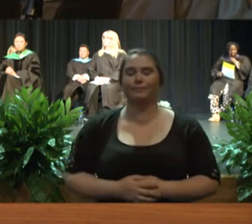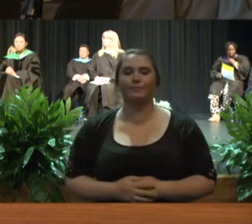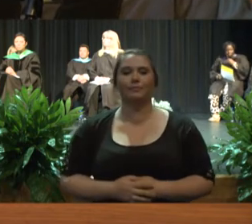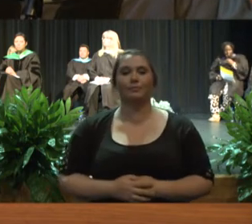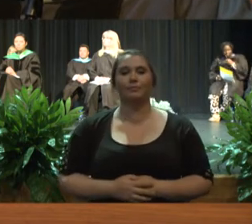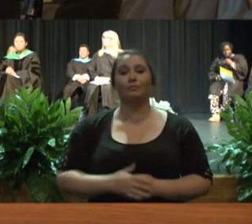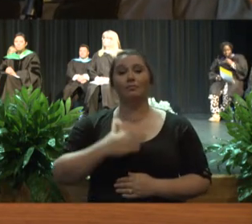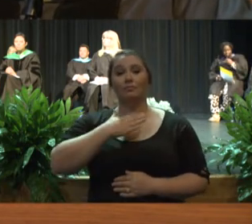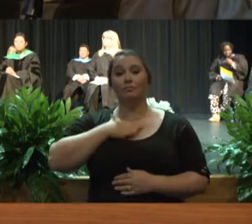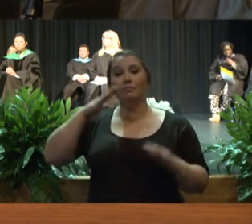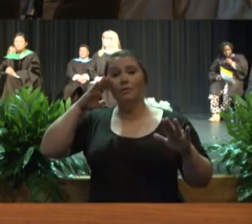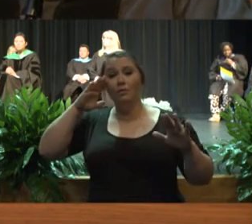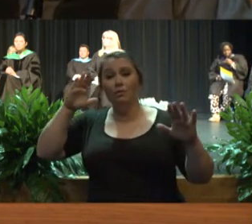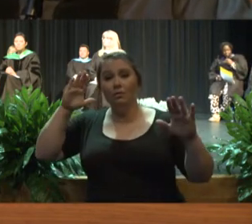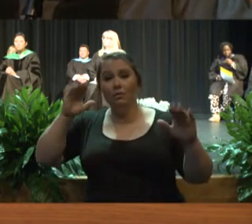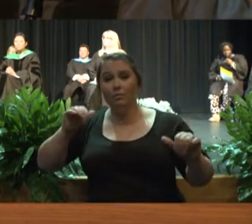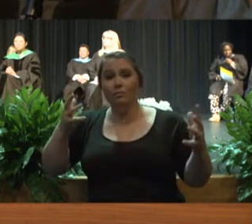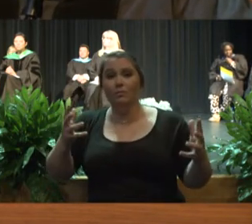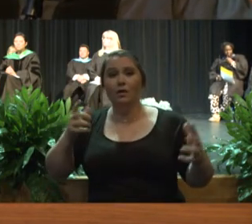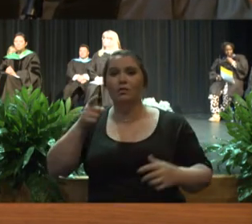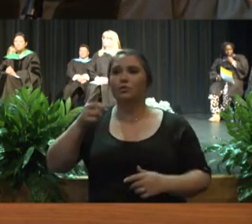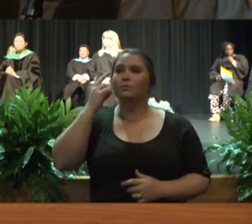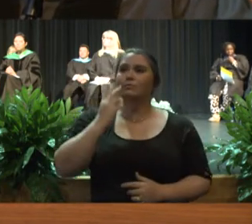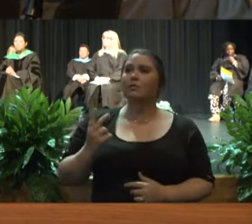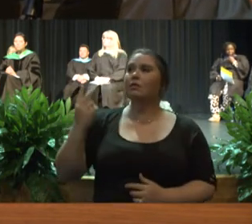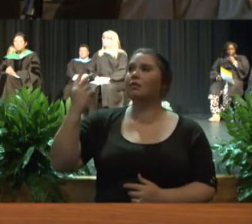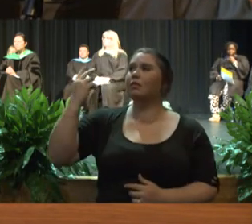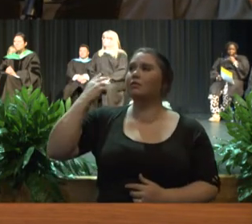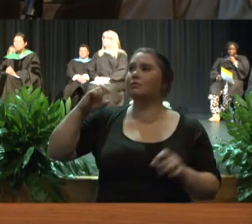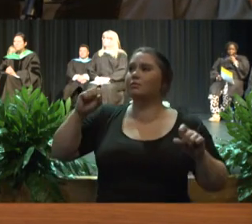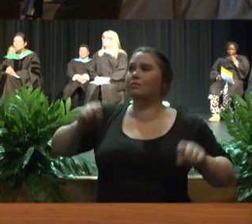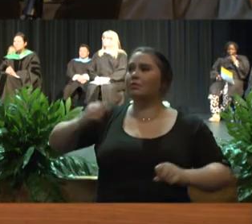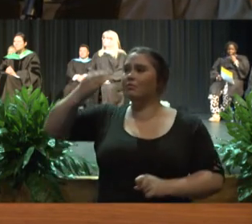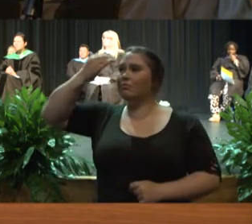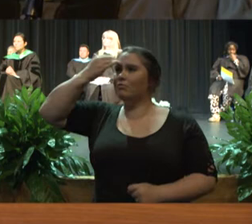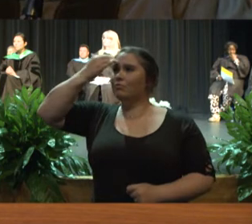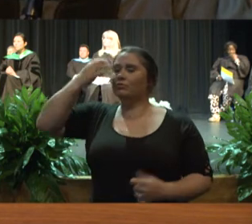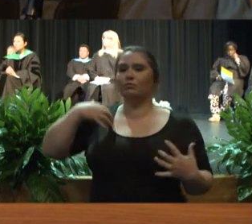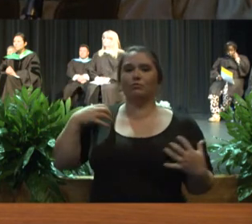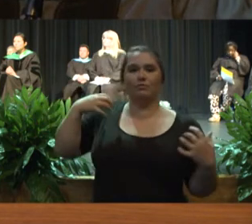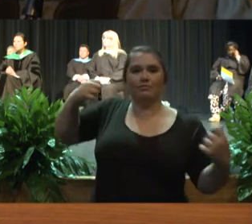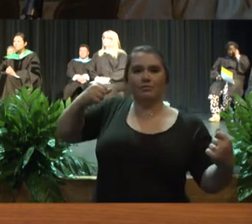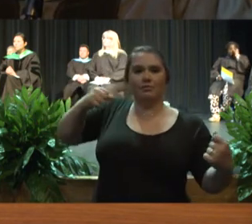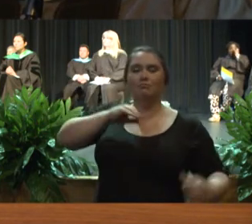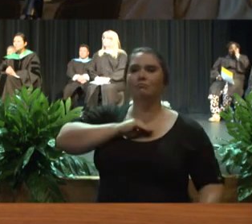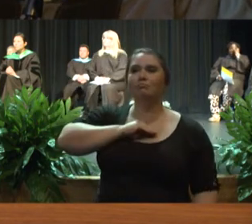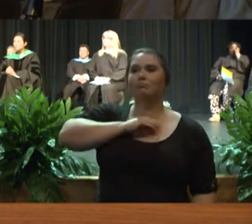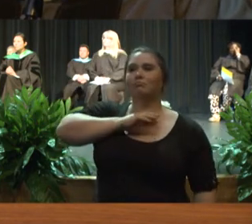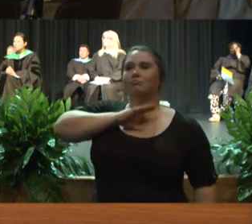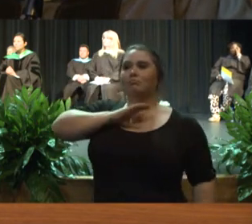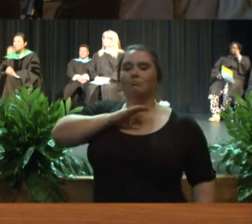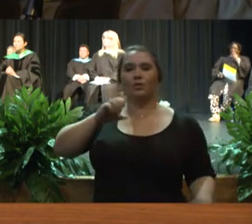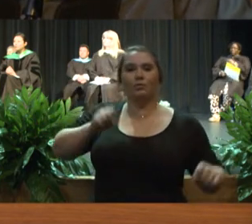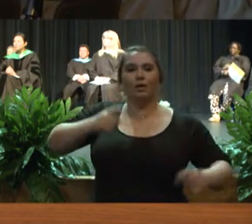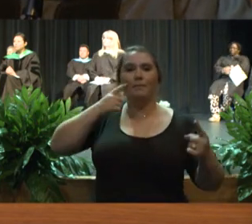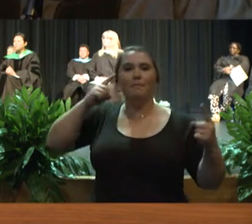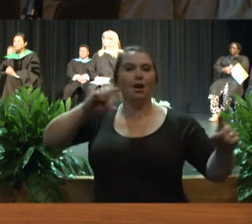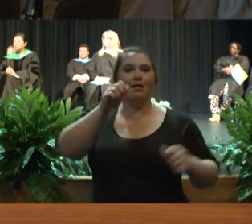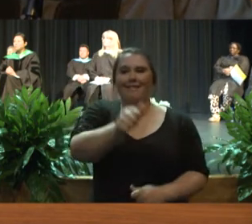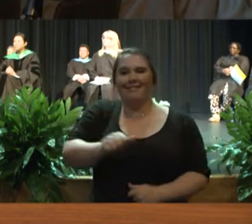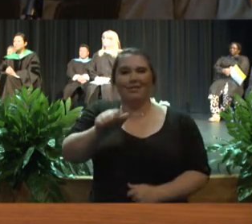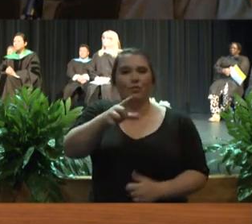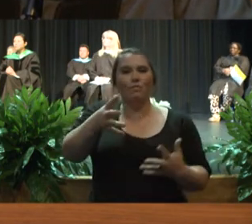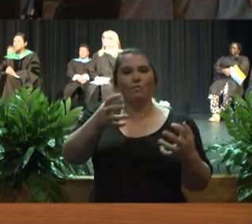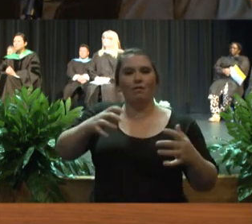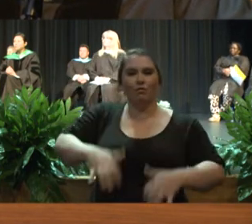my greatest hope that you will carry with you the confidence and the knowledge to succeed in whatever you choose to